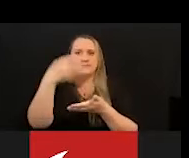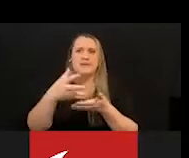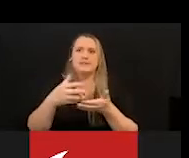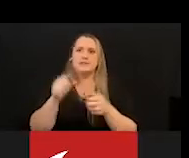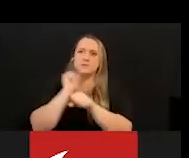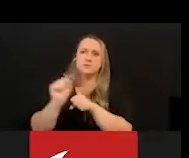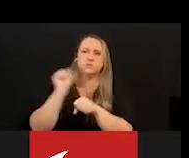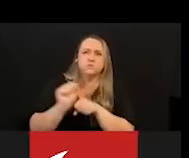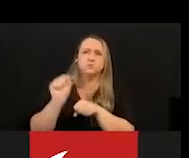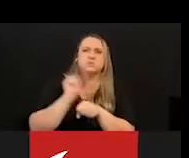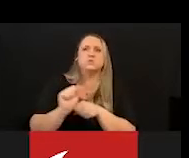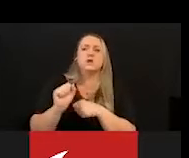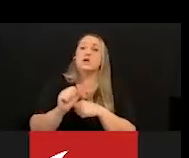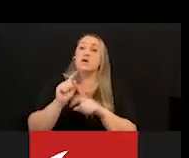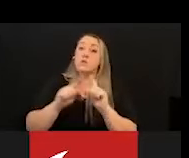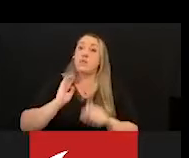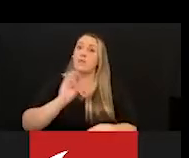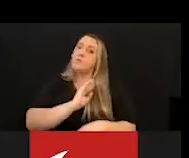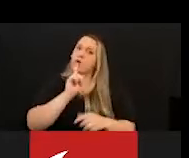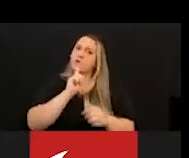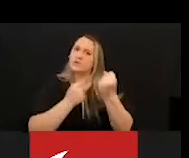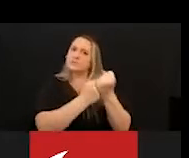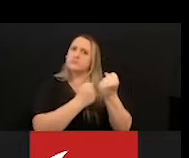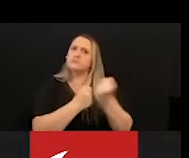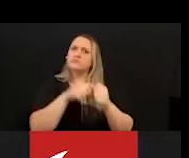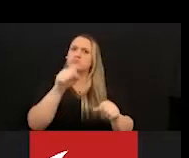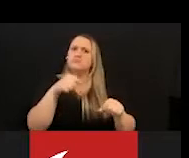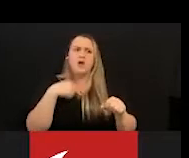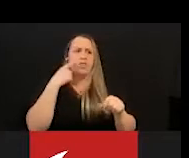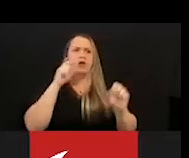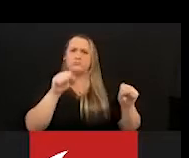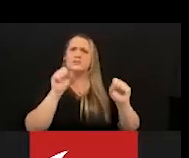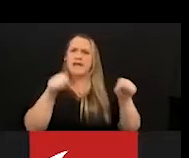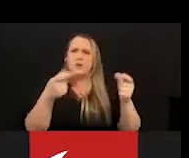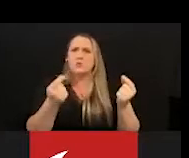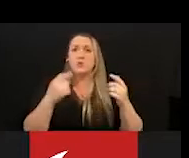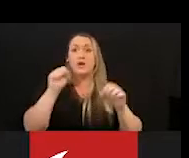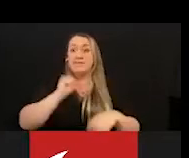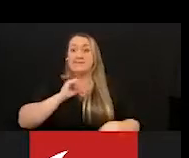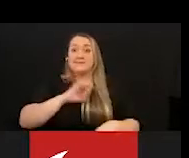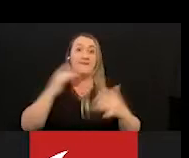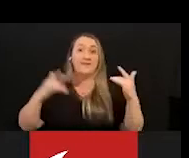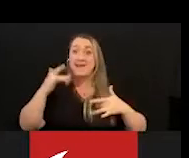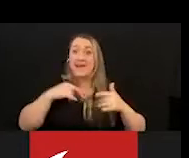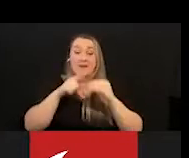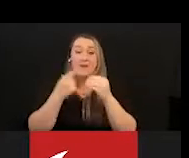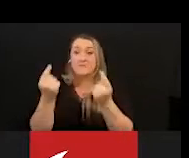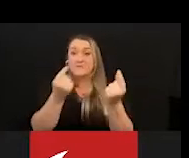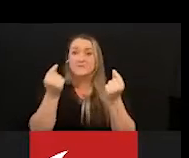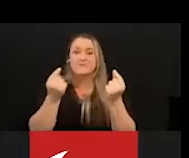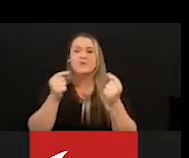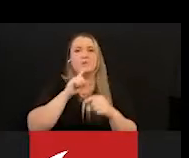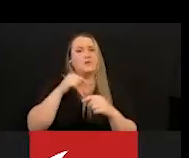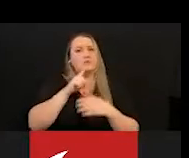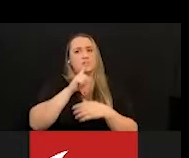exhibition. The board was really behind it and thought we could do it. And the staff were excited about the content and really liked the